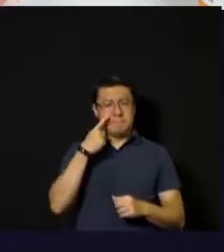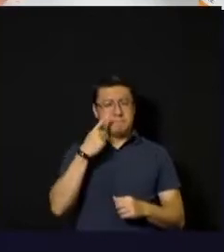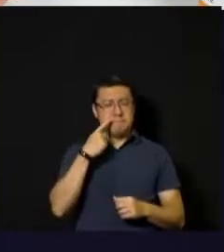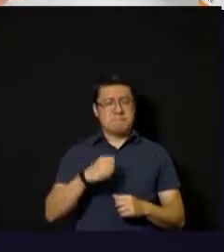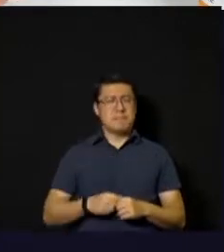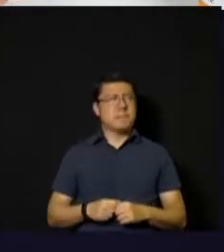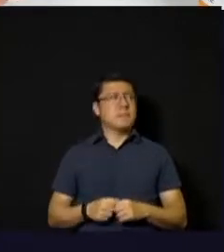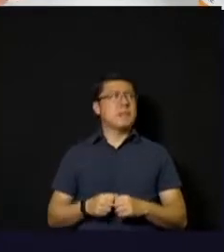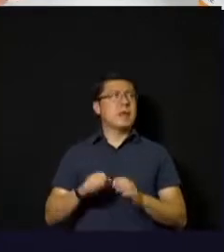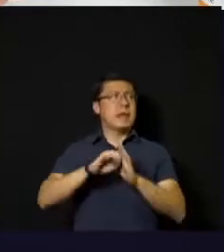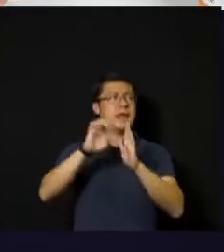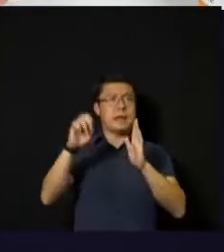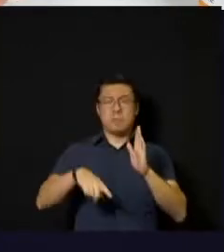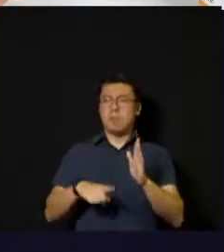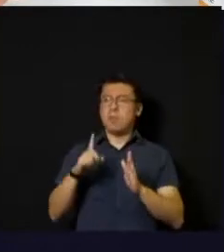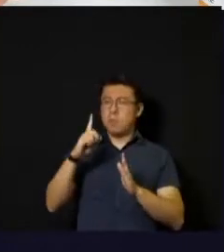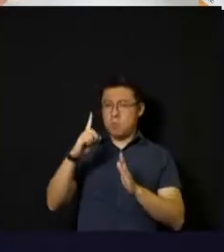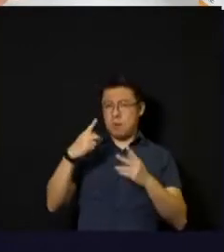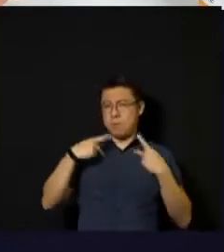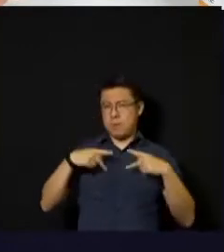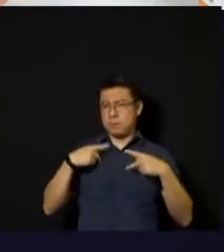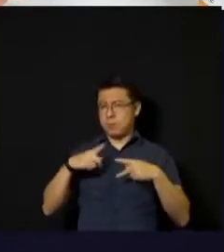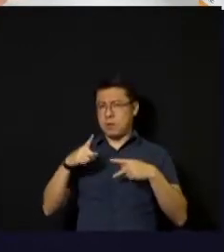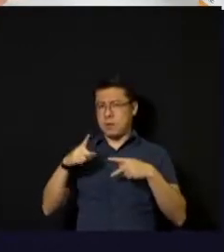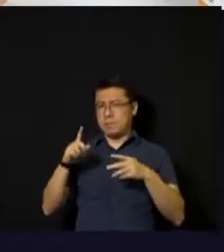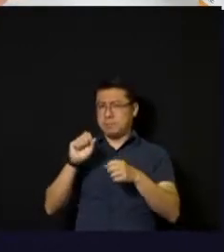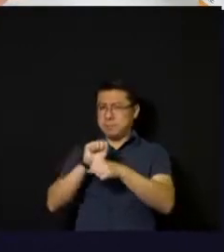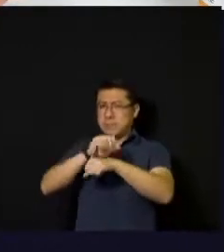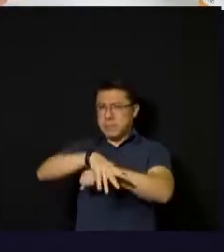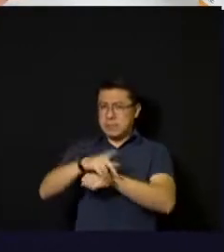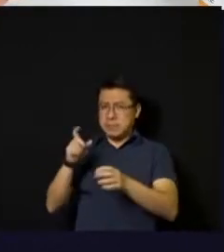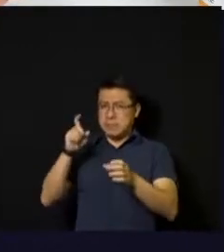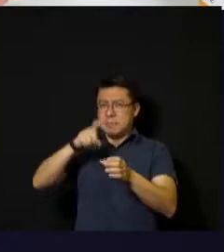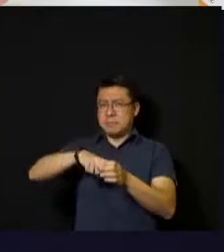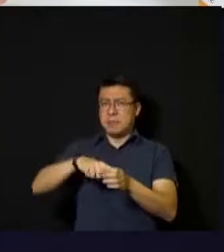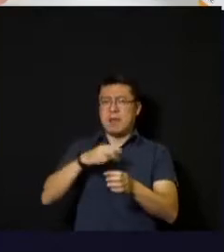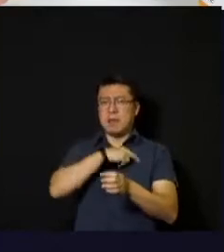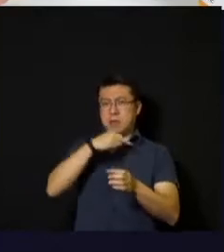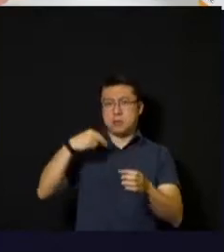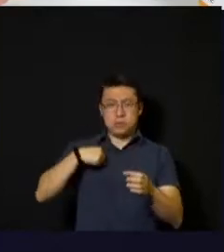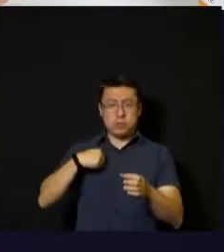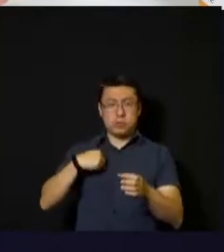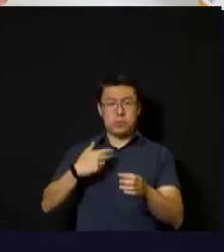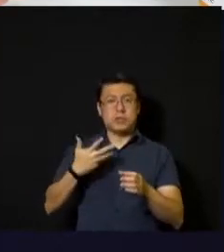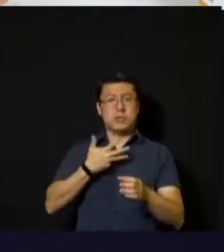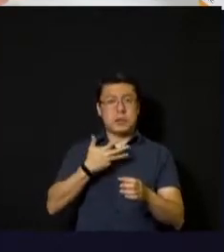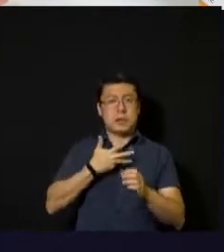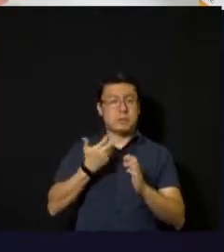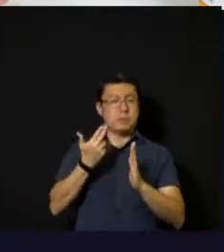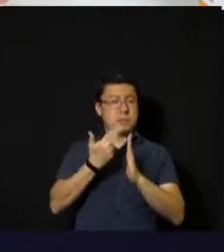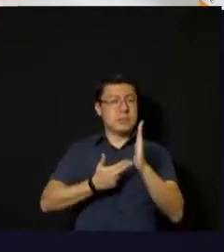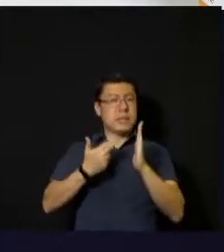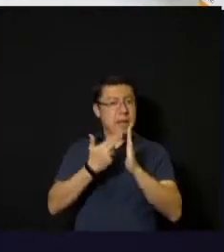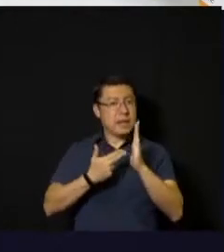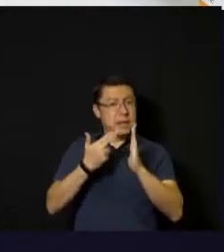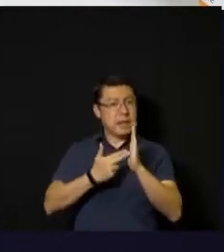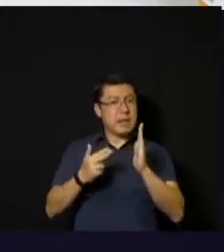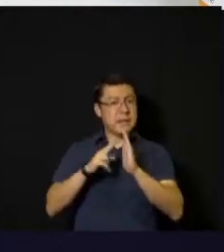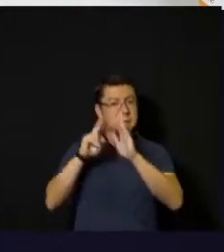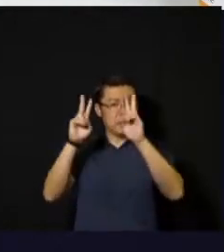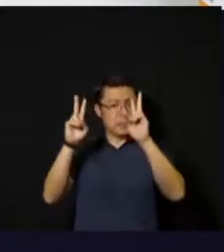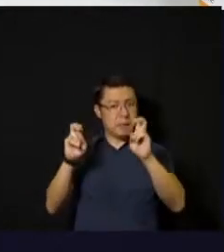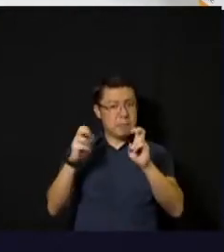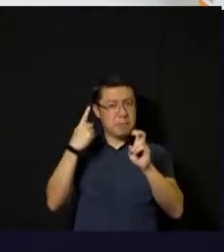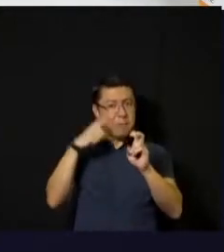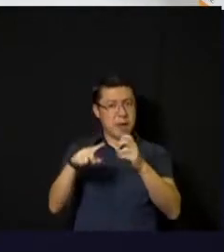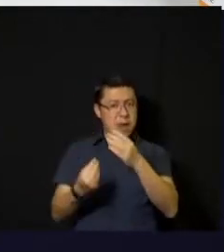Yes. Well, for example, a person enrolls, and we have trainings of the new people. And there in that